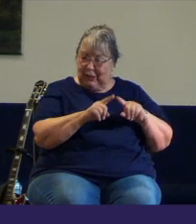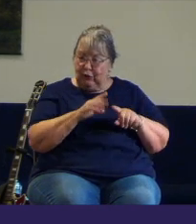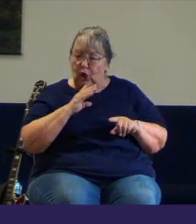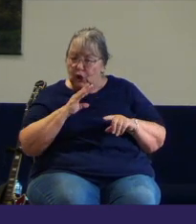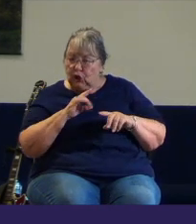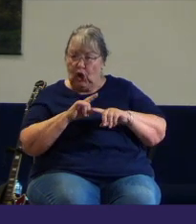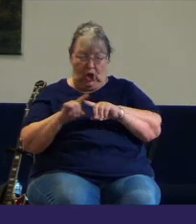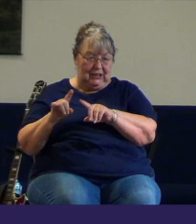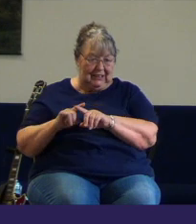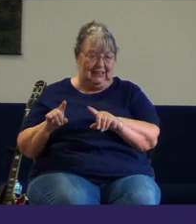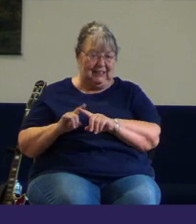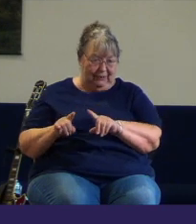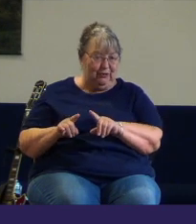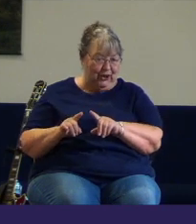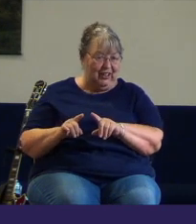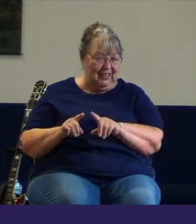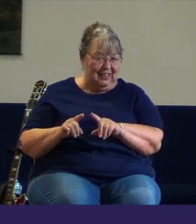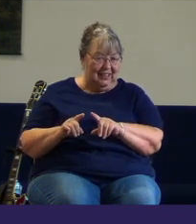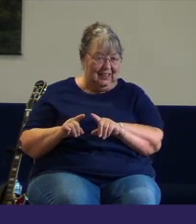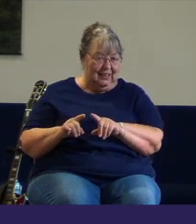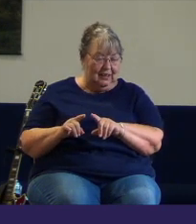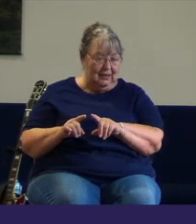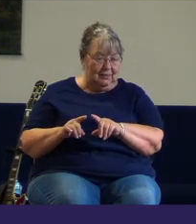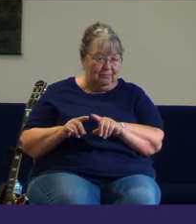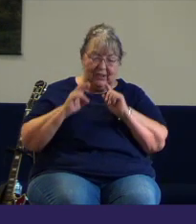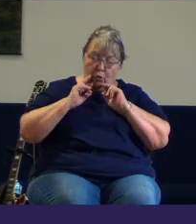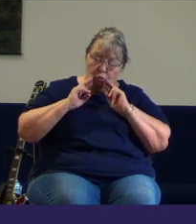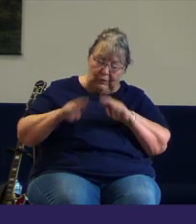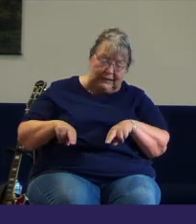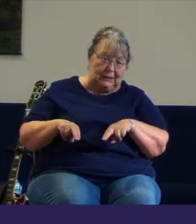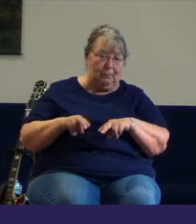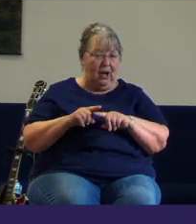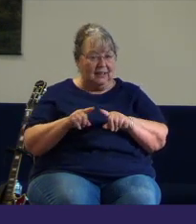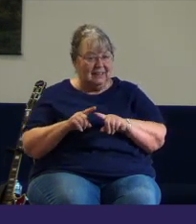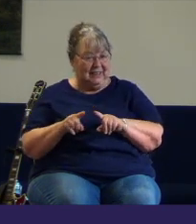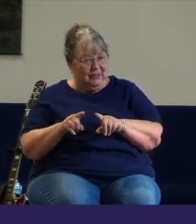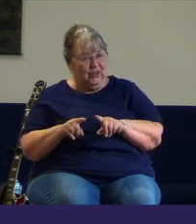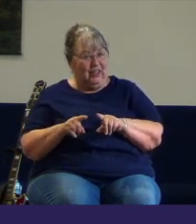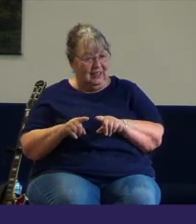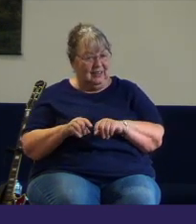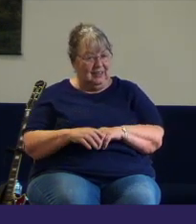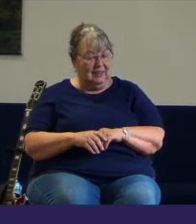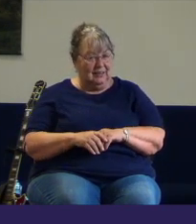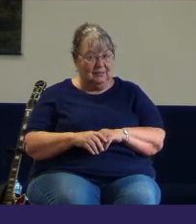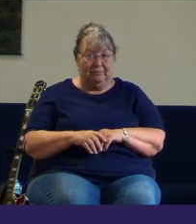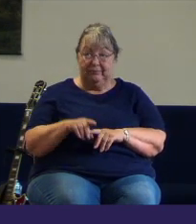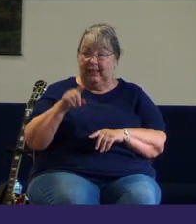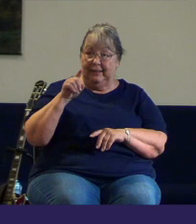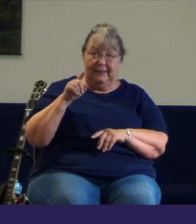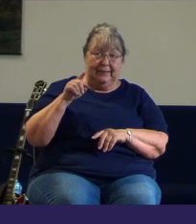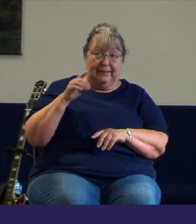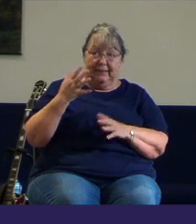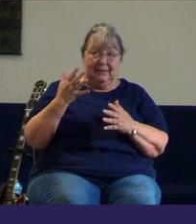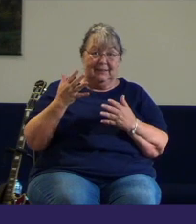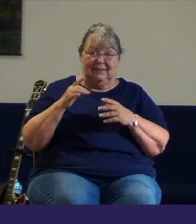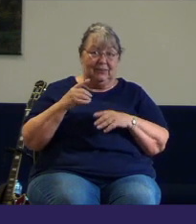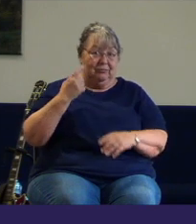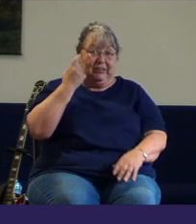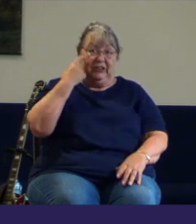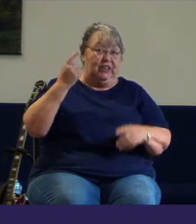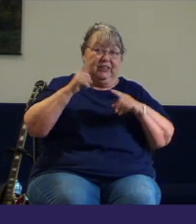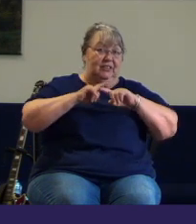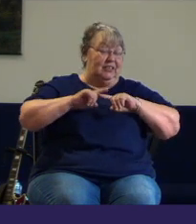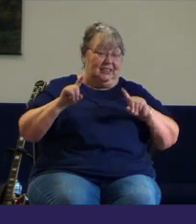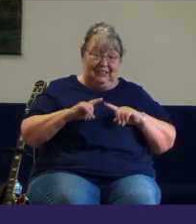different. He just responds different. She is just different.